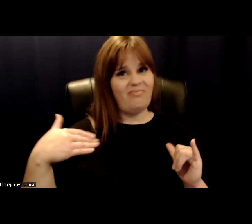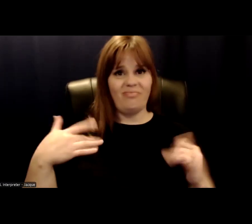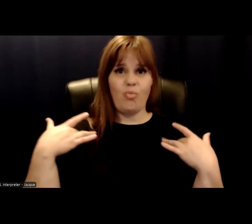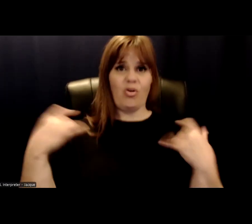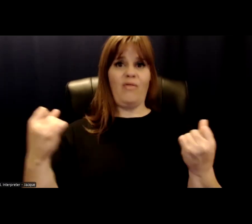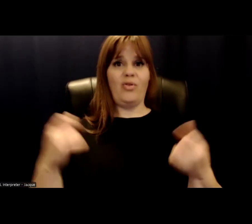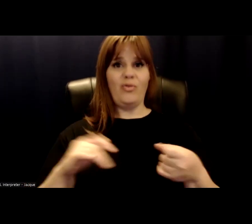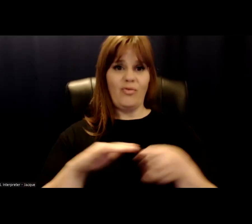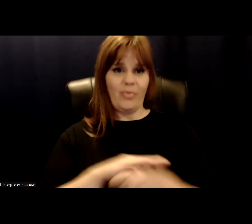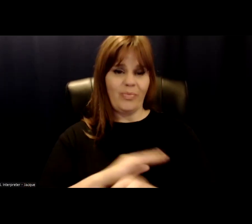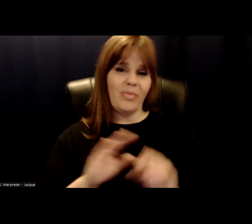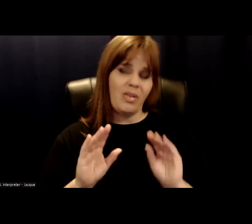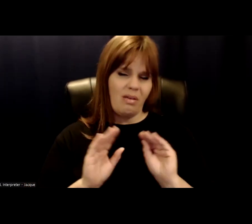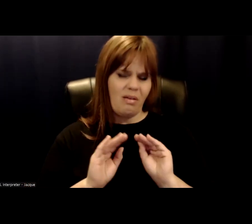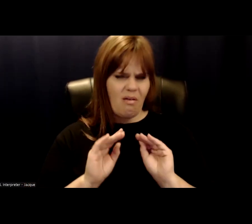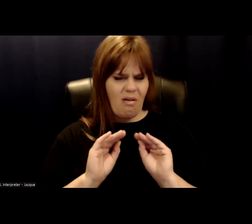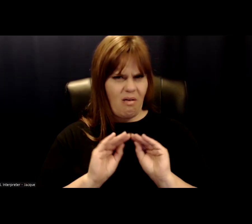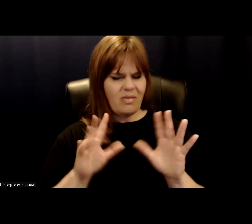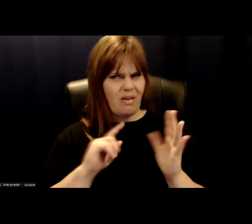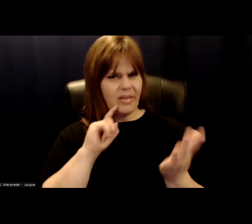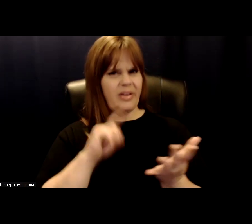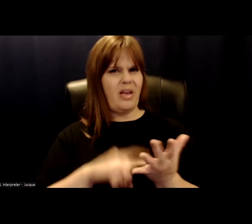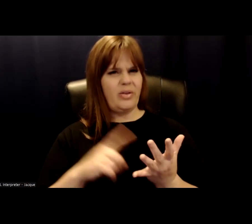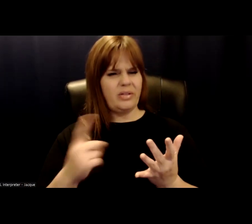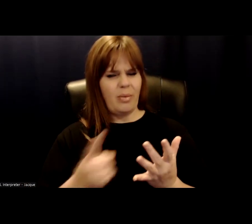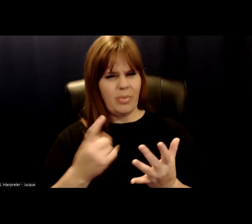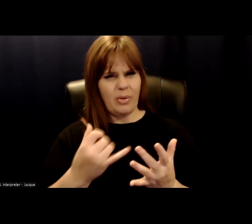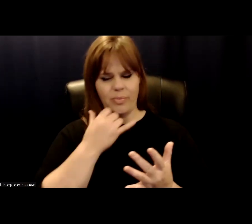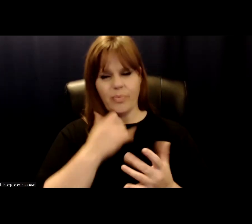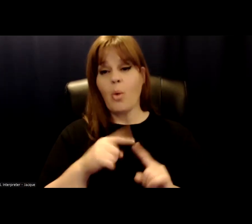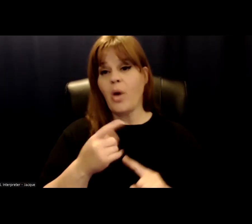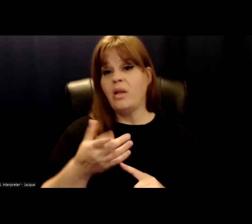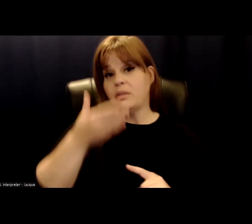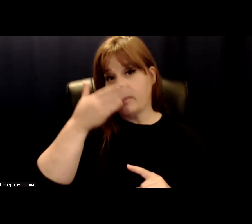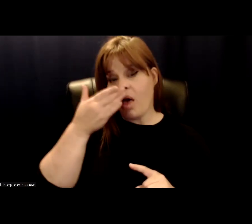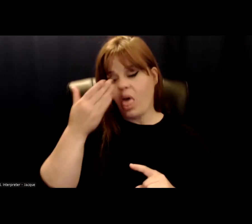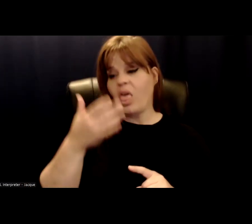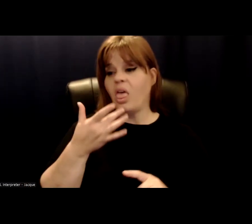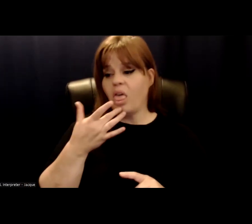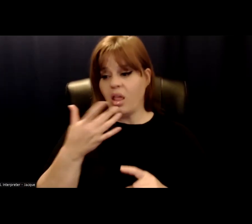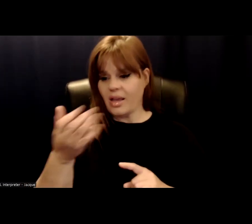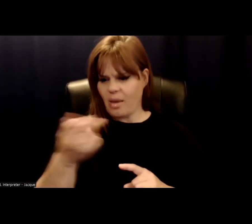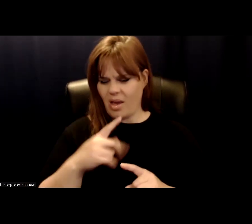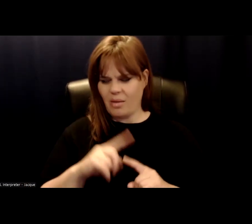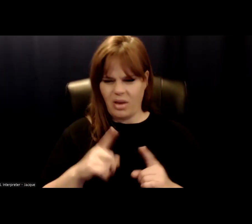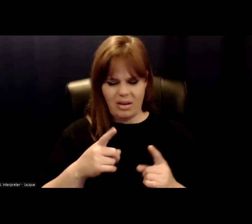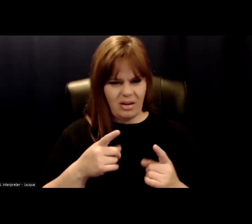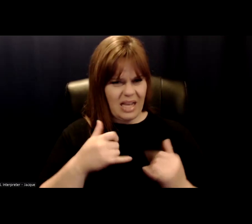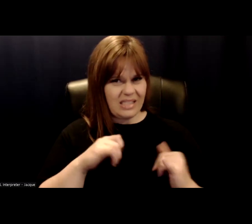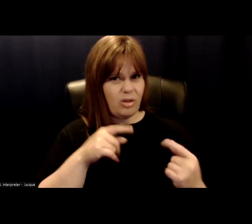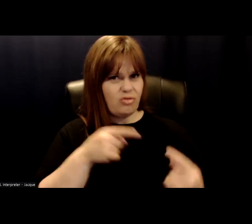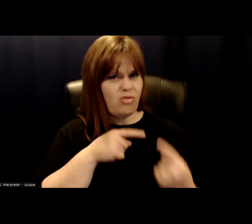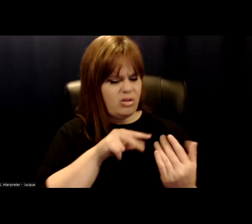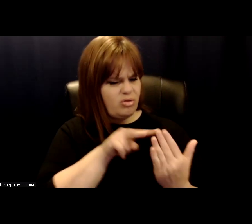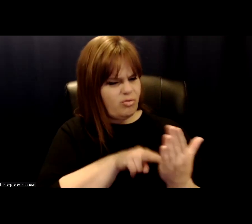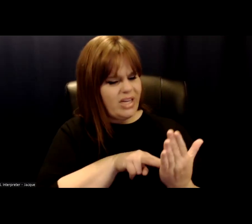I could obviously tell something was wrong when the taste and the smell returned, but I continued struggling to read. Even simple